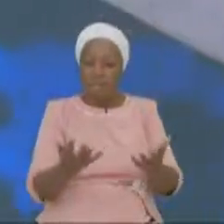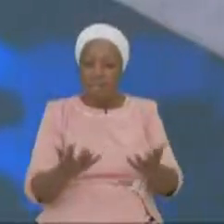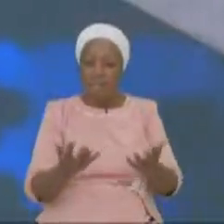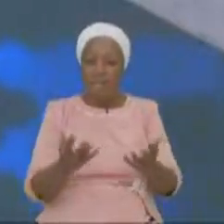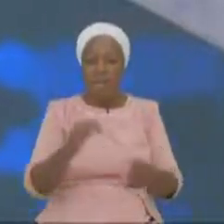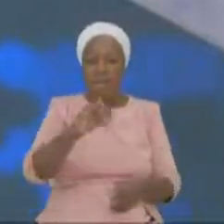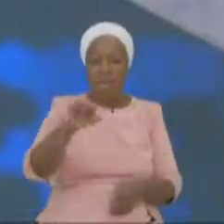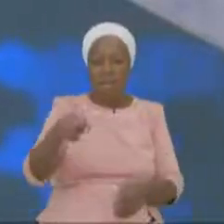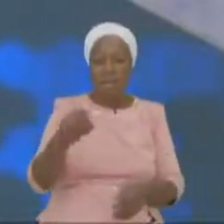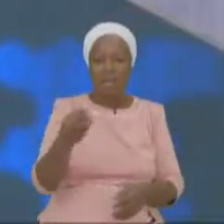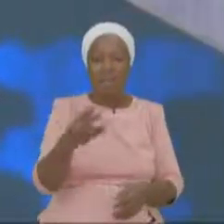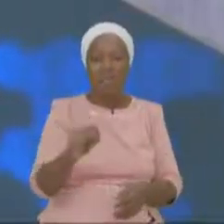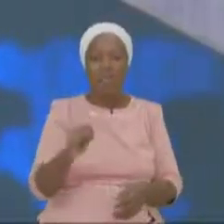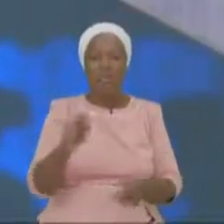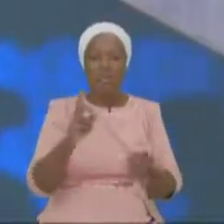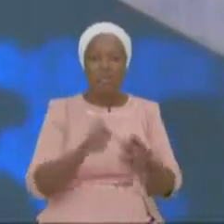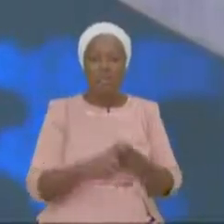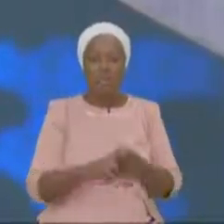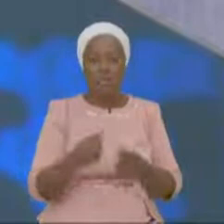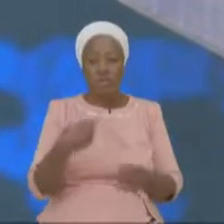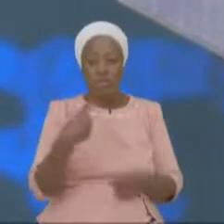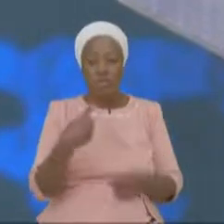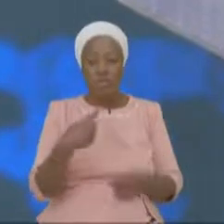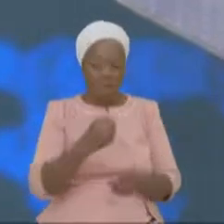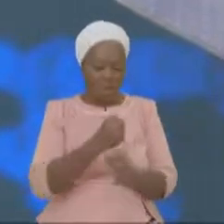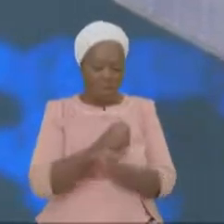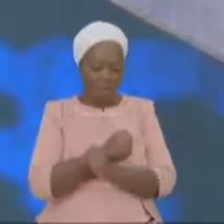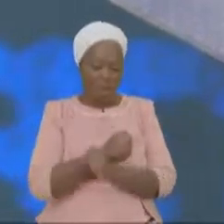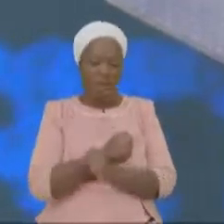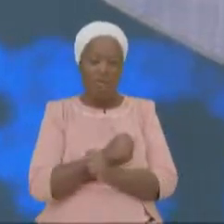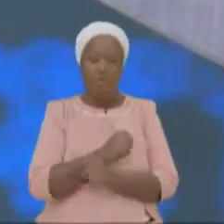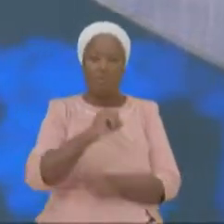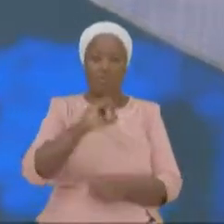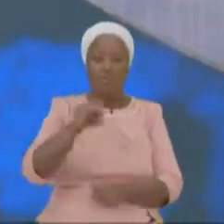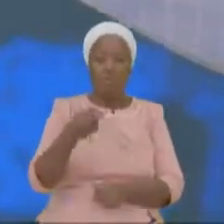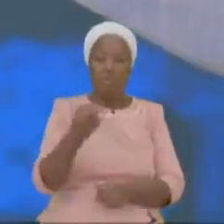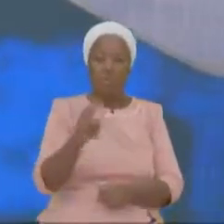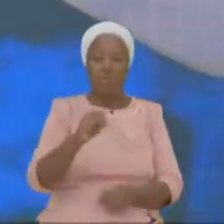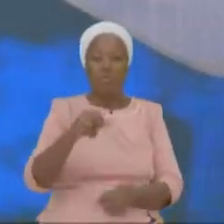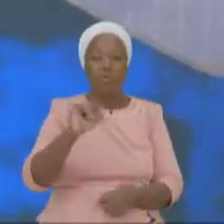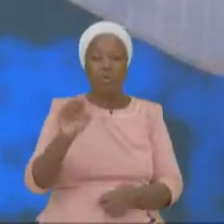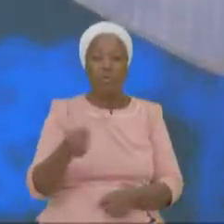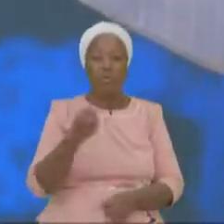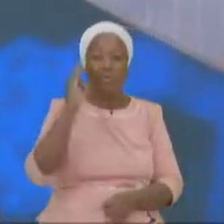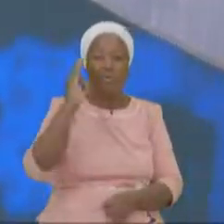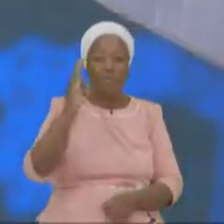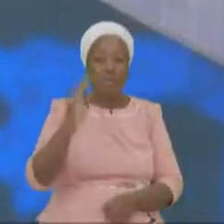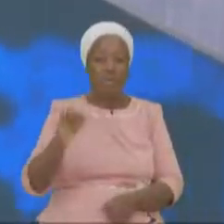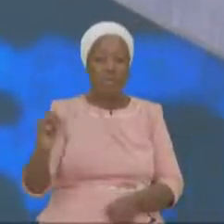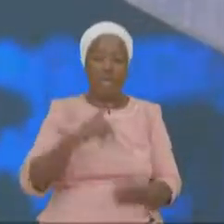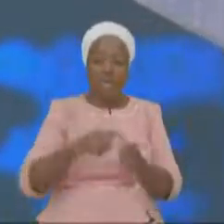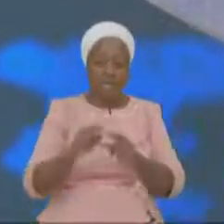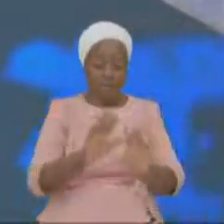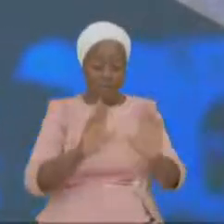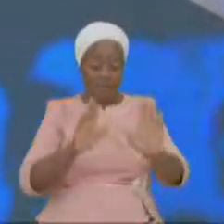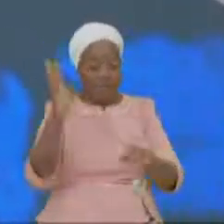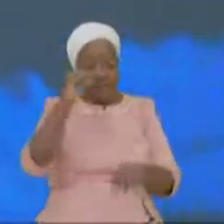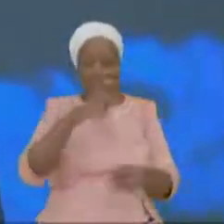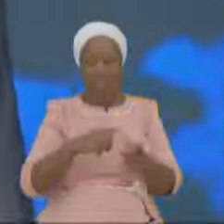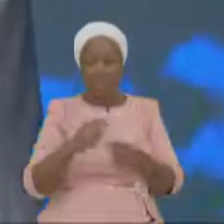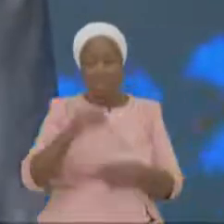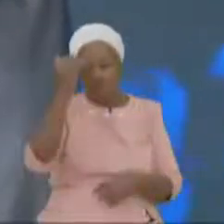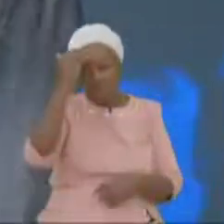speak, loved John's preaching, and he feared him. He knew, because